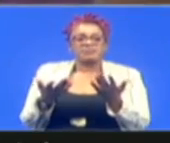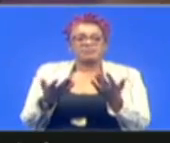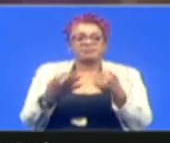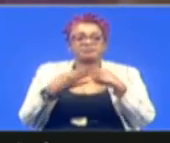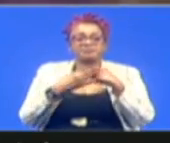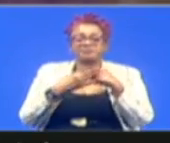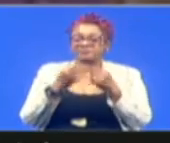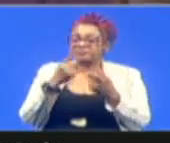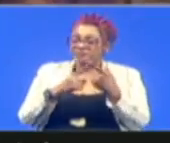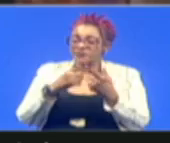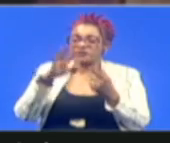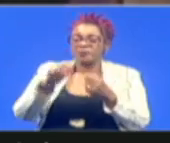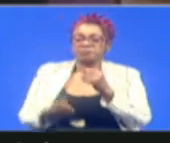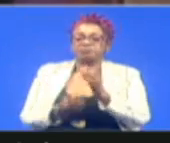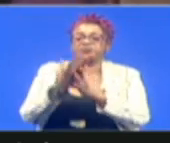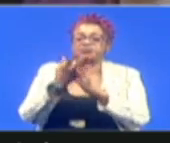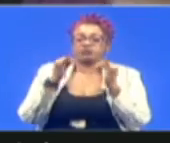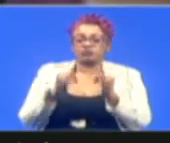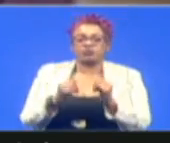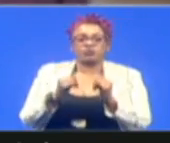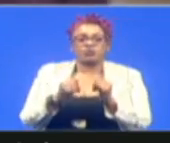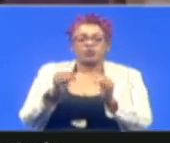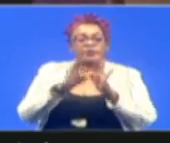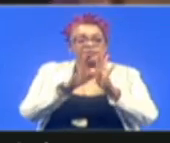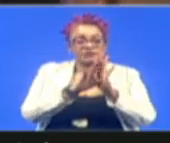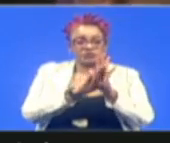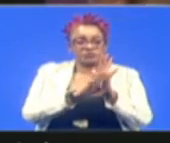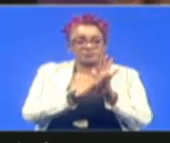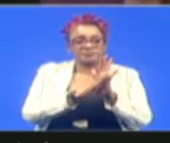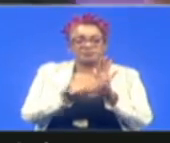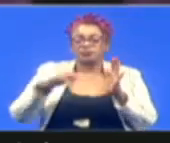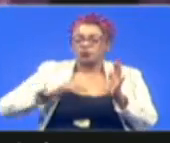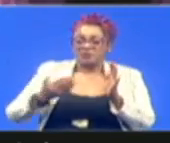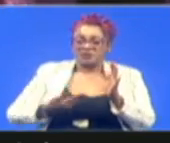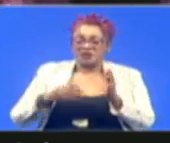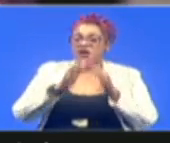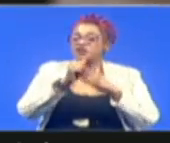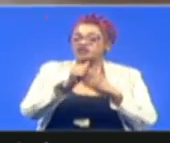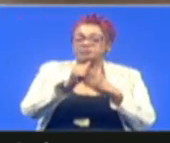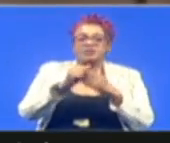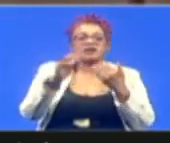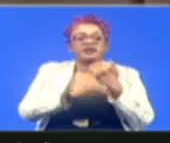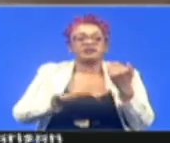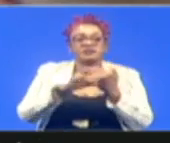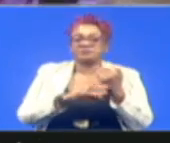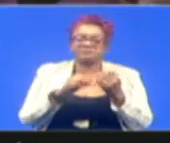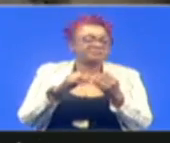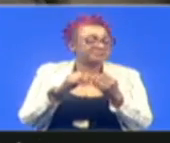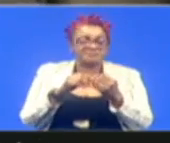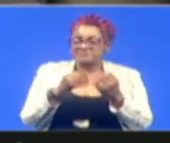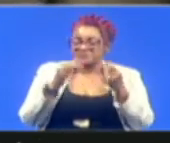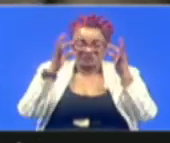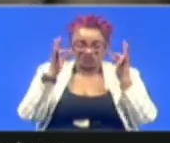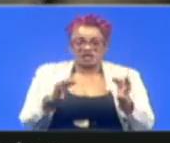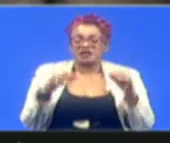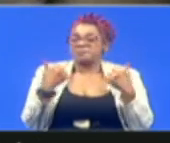8 years since the promulgation of the new constitution, the place of women in leadership in the country is yet to be determined.